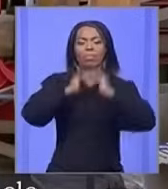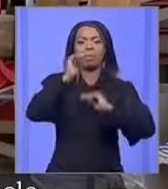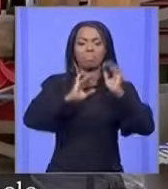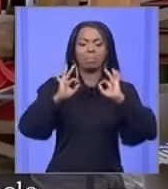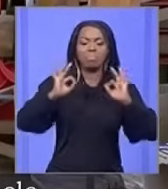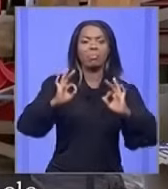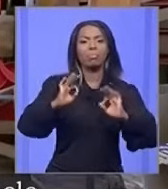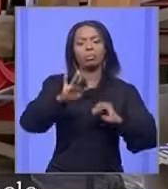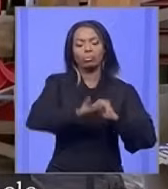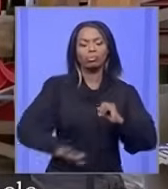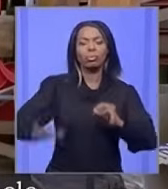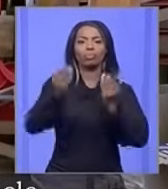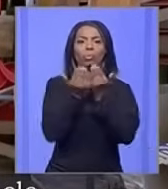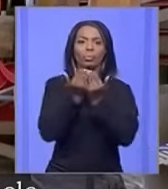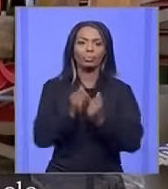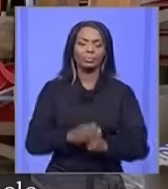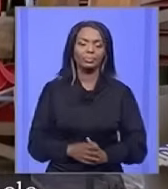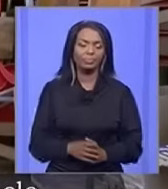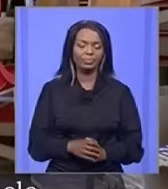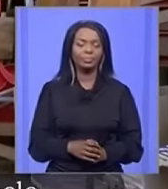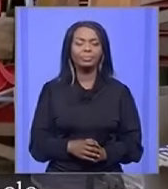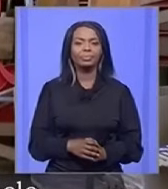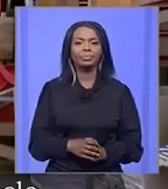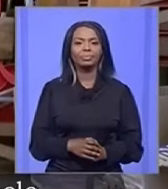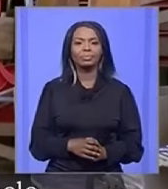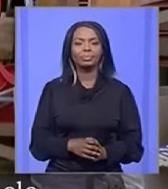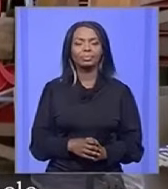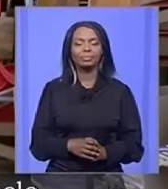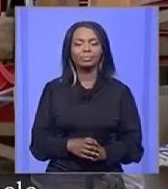ka ahwa. Magala Masiteng, lefapheng la